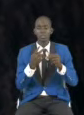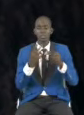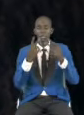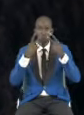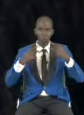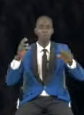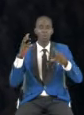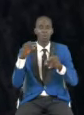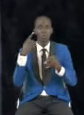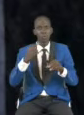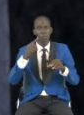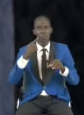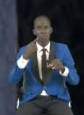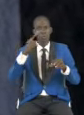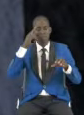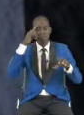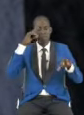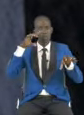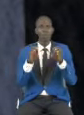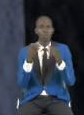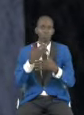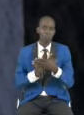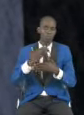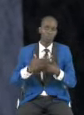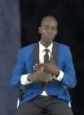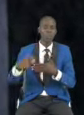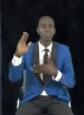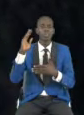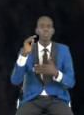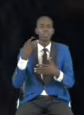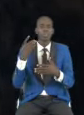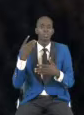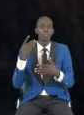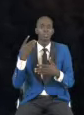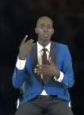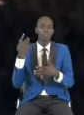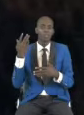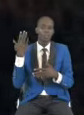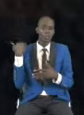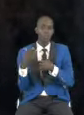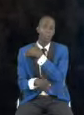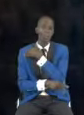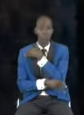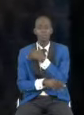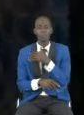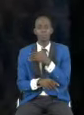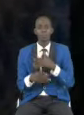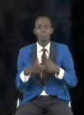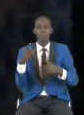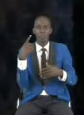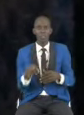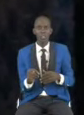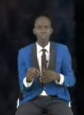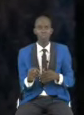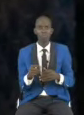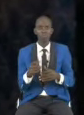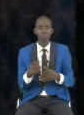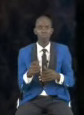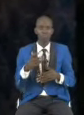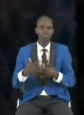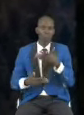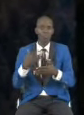covenant beyond the Passover. At the point of passing over, that is when the